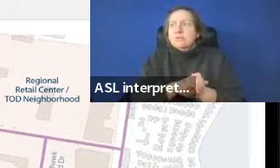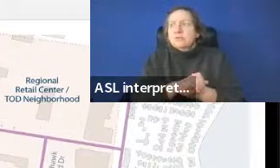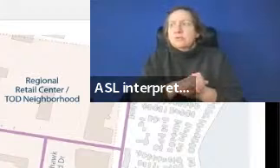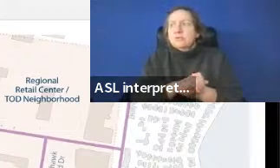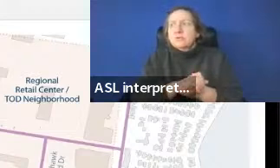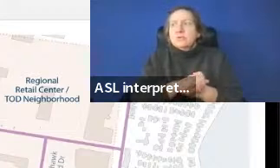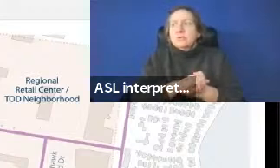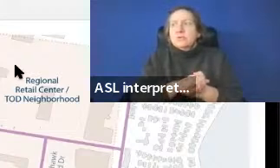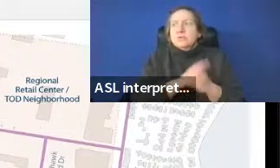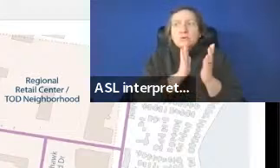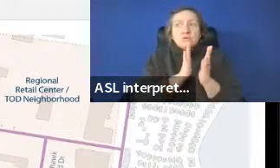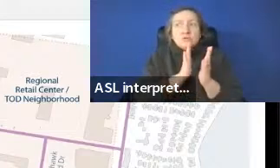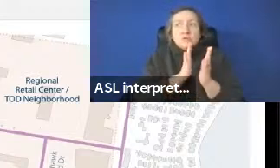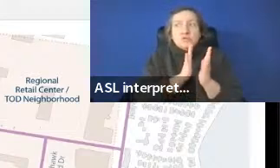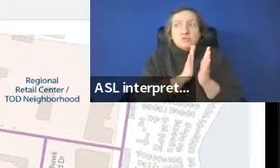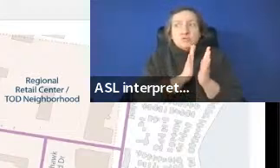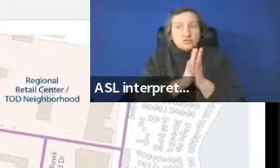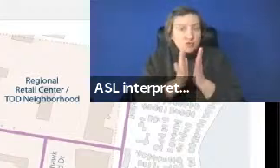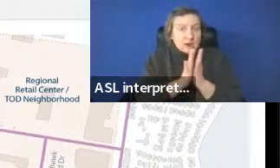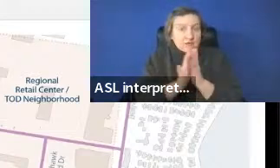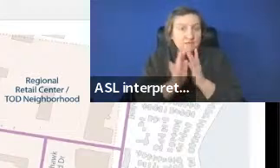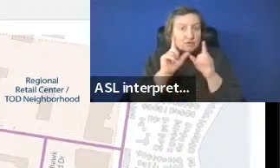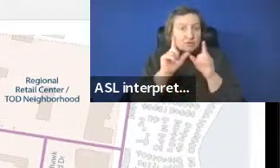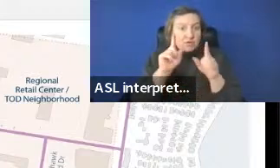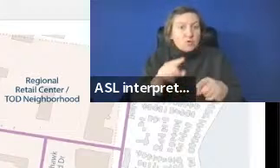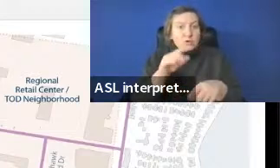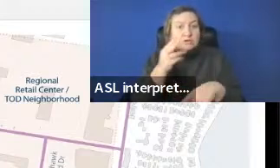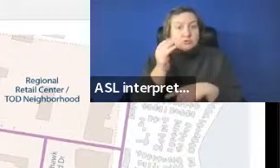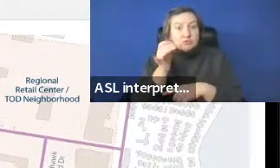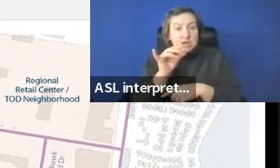the traffic coming to Hayden Island